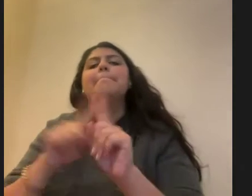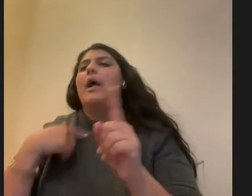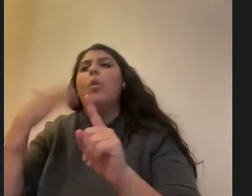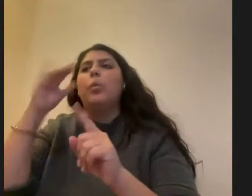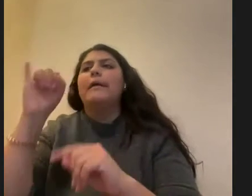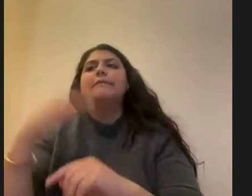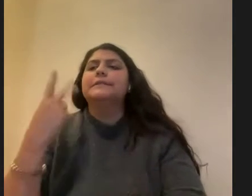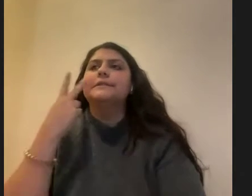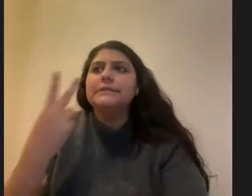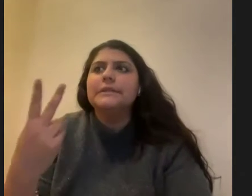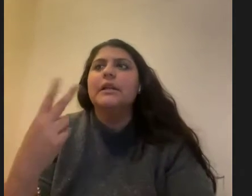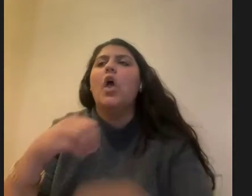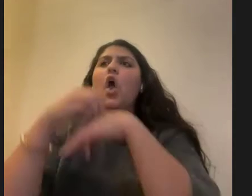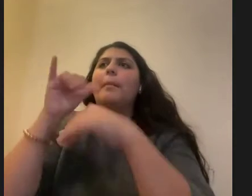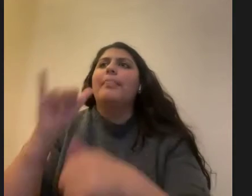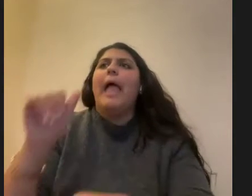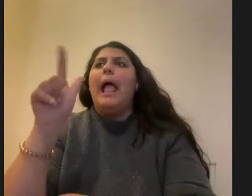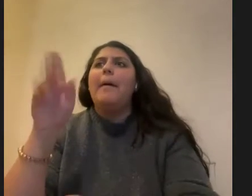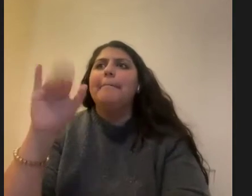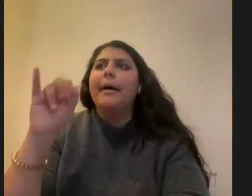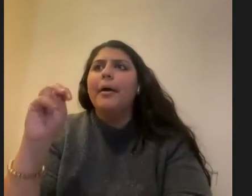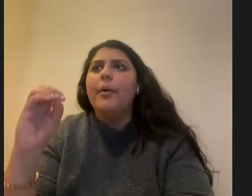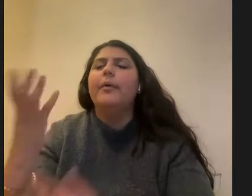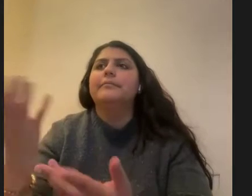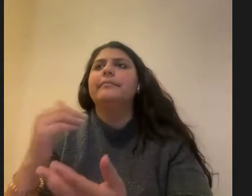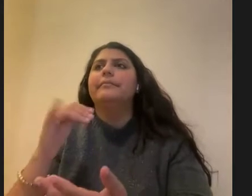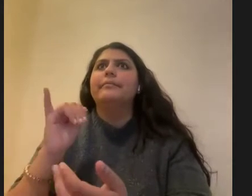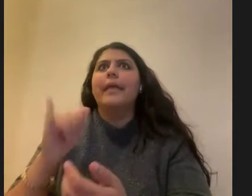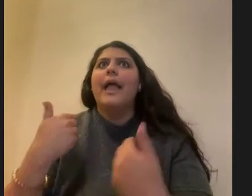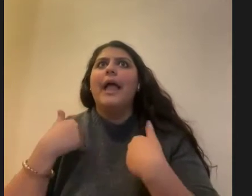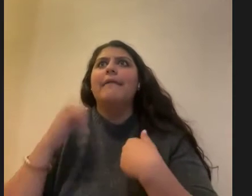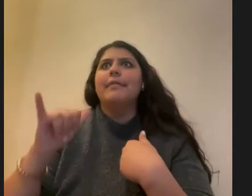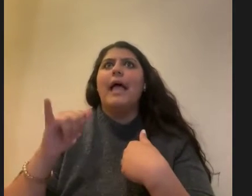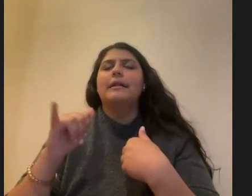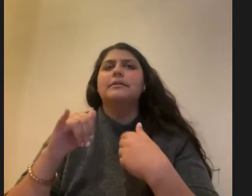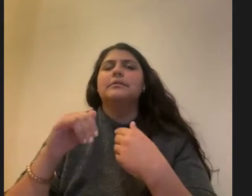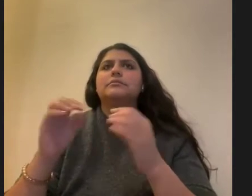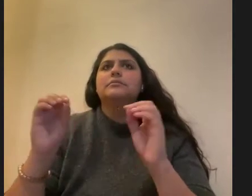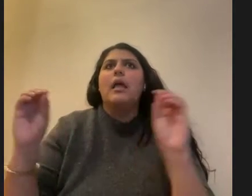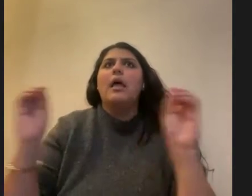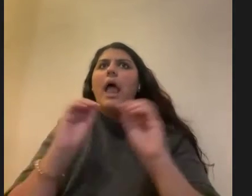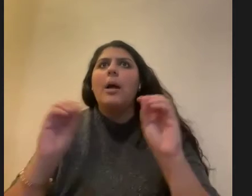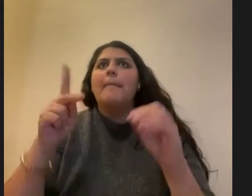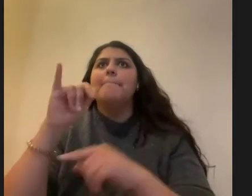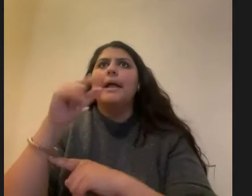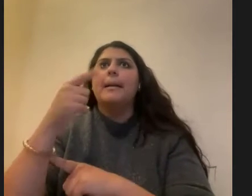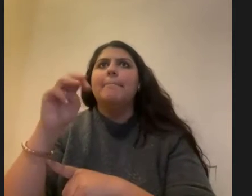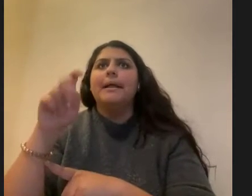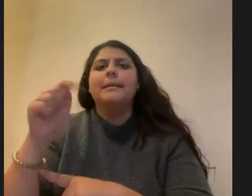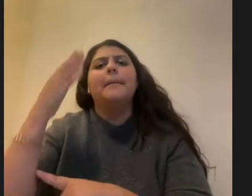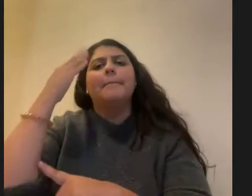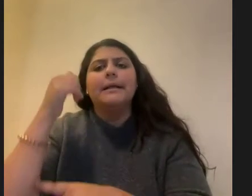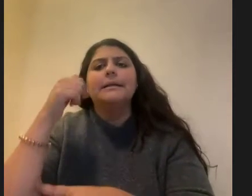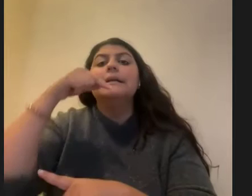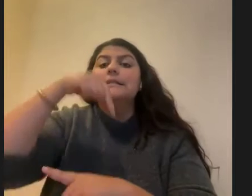like an octopus that's albino, as in it has that like lack of pigment that makes you albino. Because even deep sea